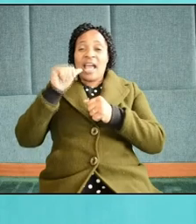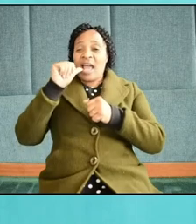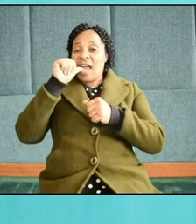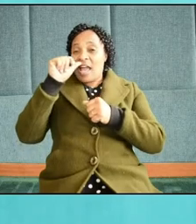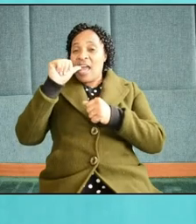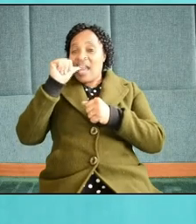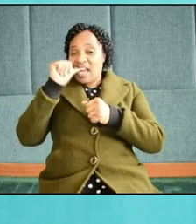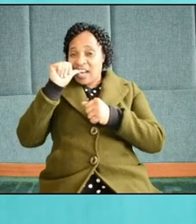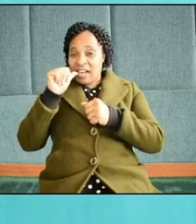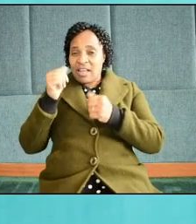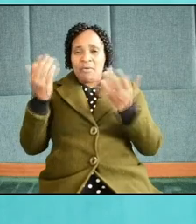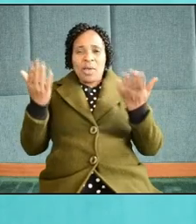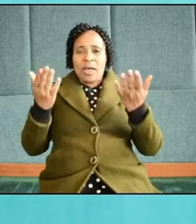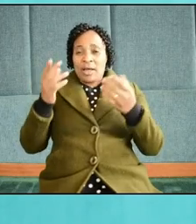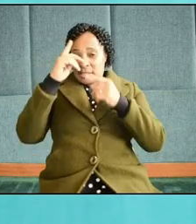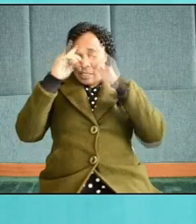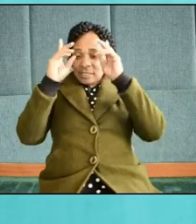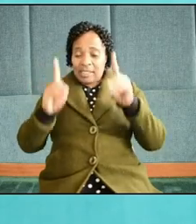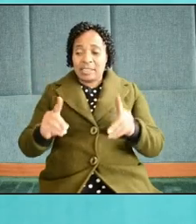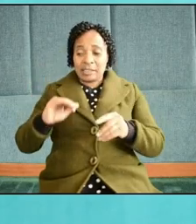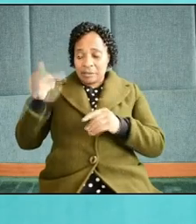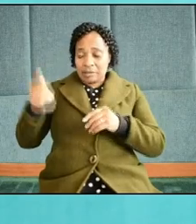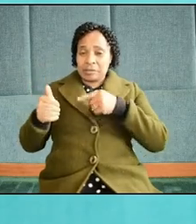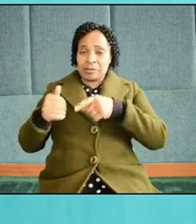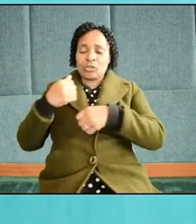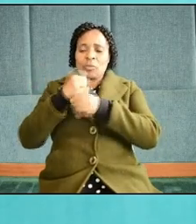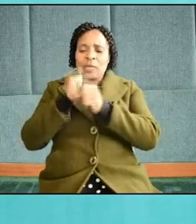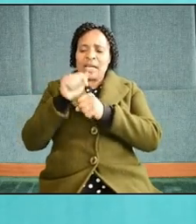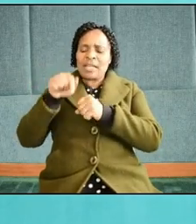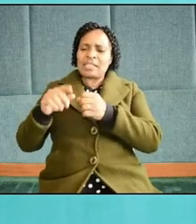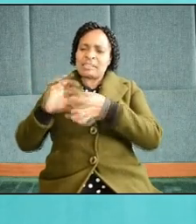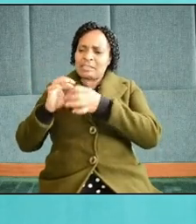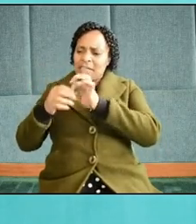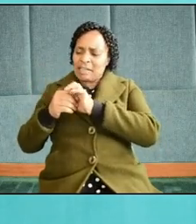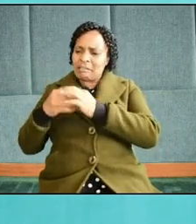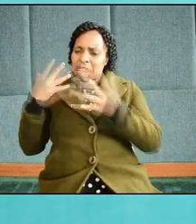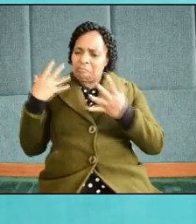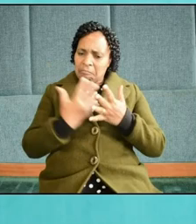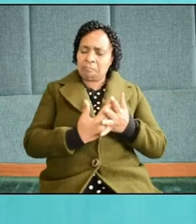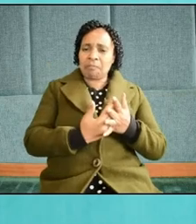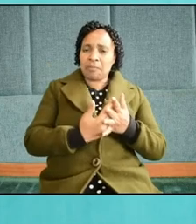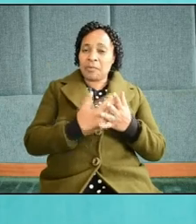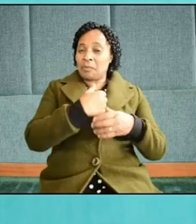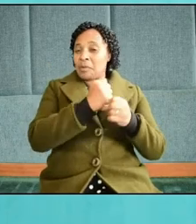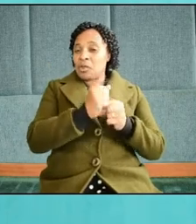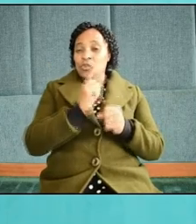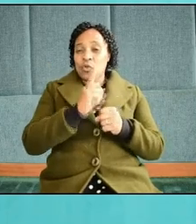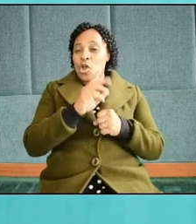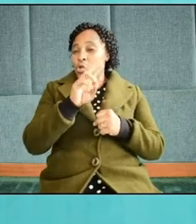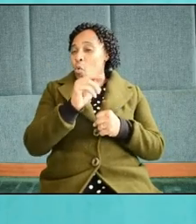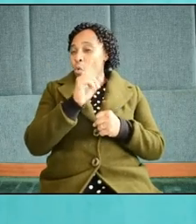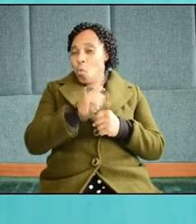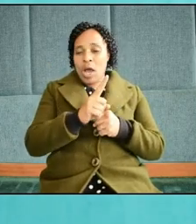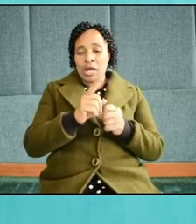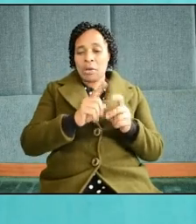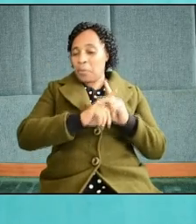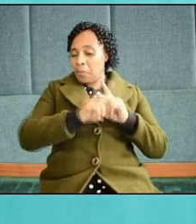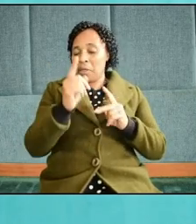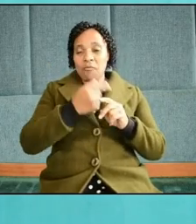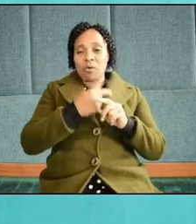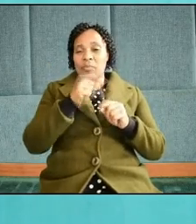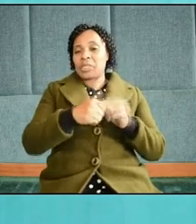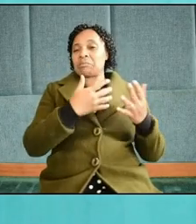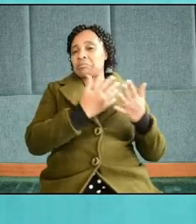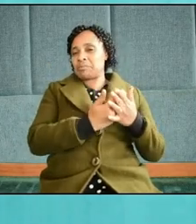certain city where they decided, you know what, so we're going to make this jail cell and we're going to make sure that no one is able to escape from